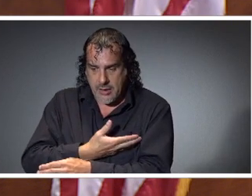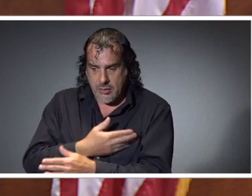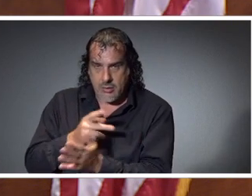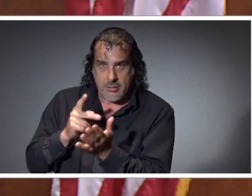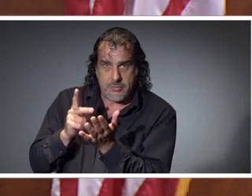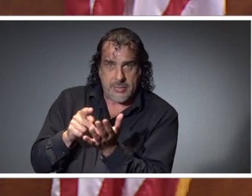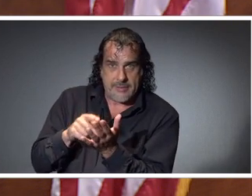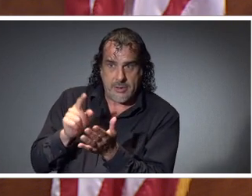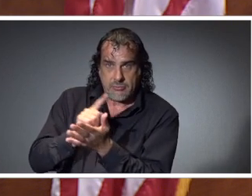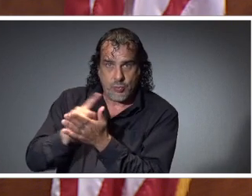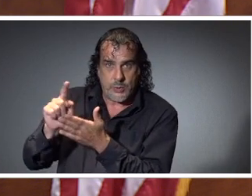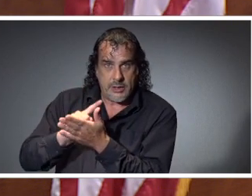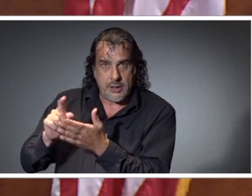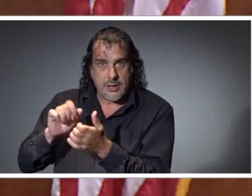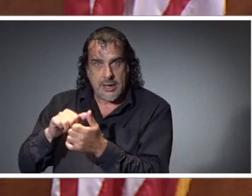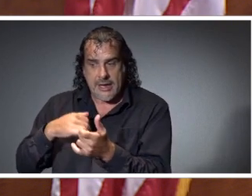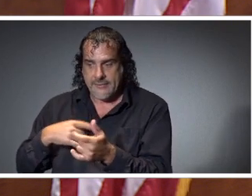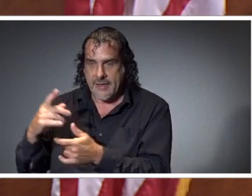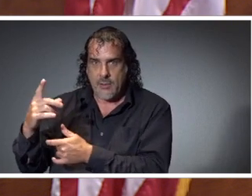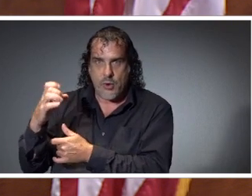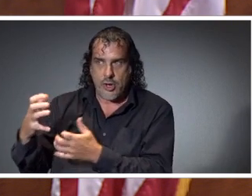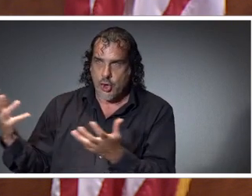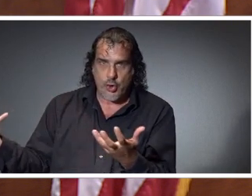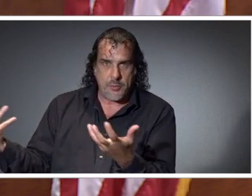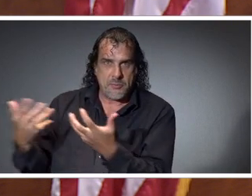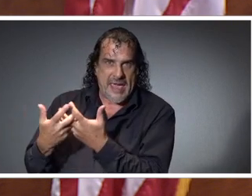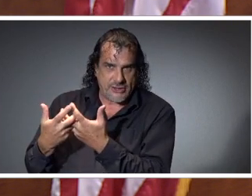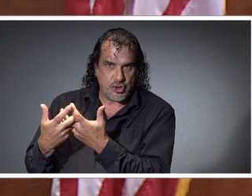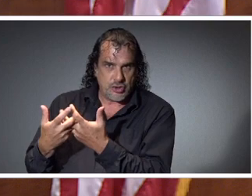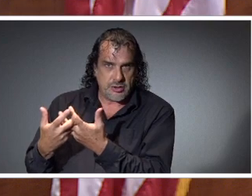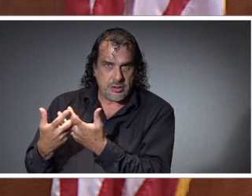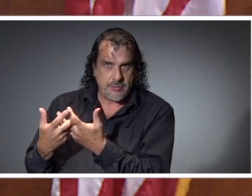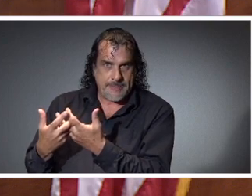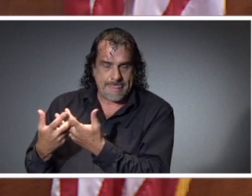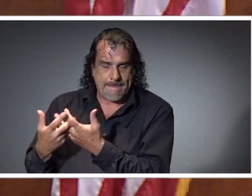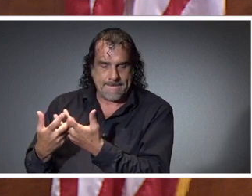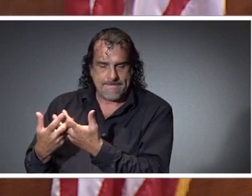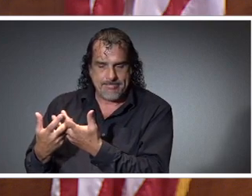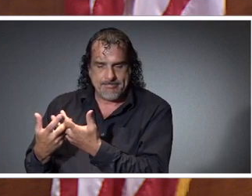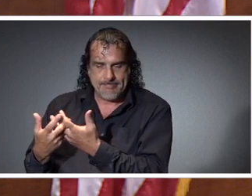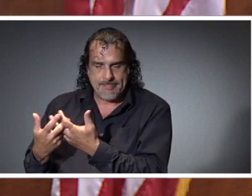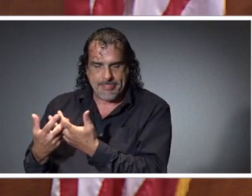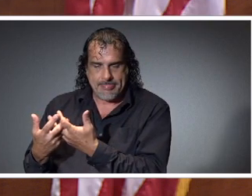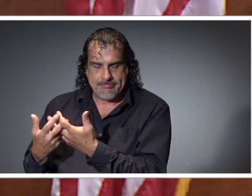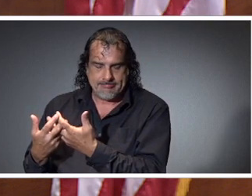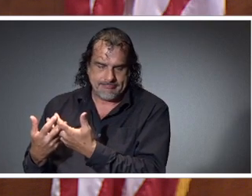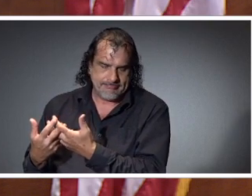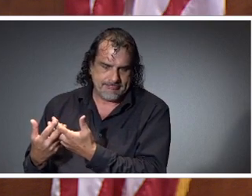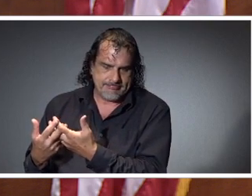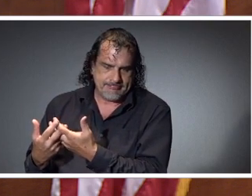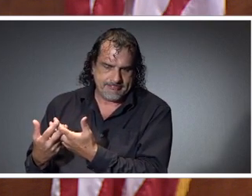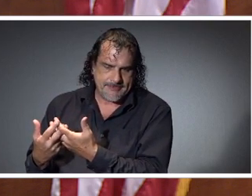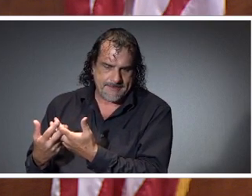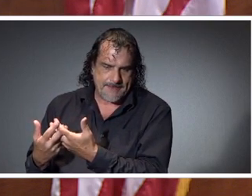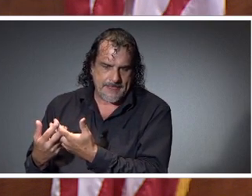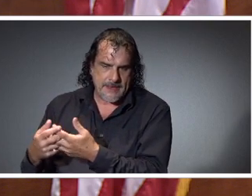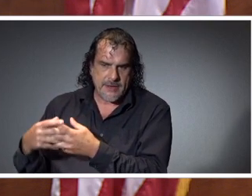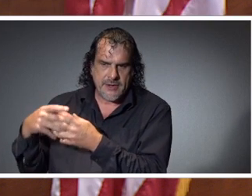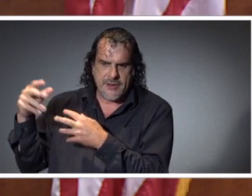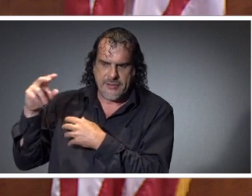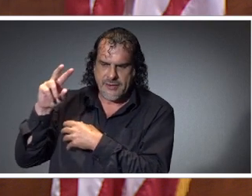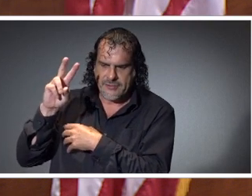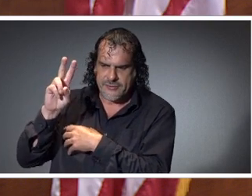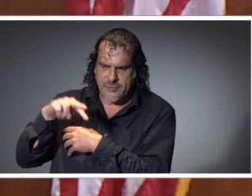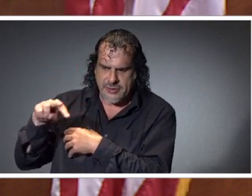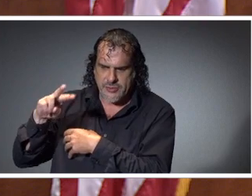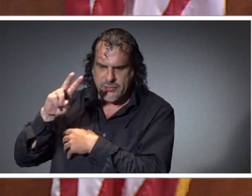payments as the $100 match, because as you know, there is no the $22 to $23 million